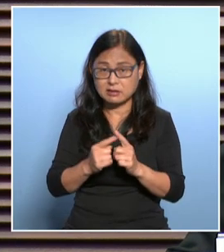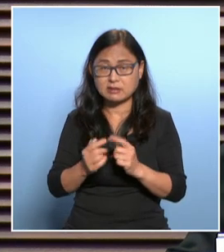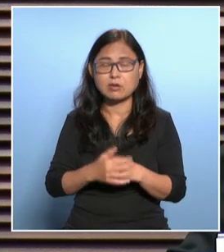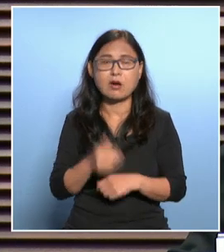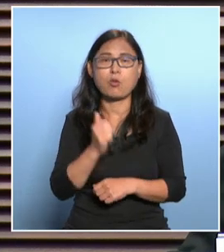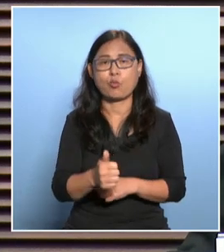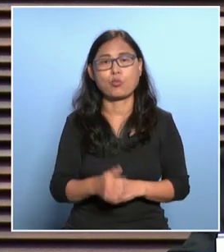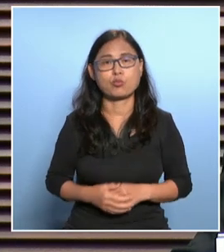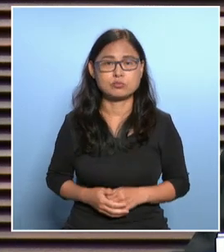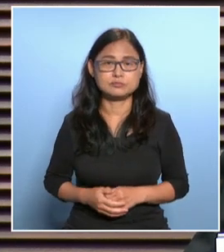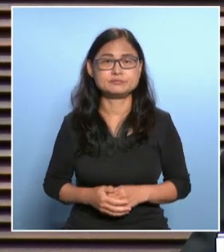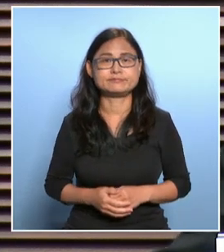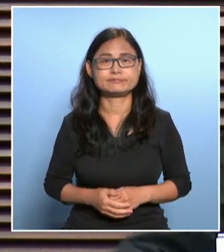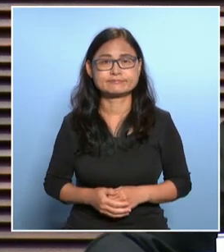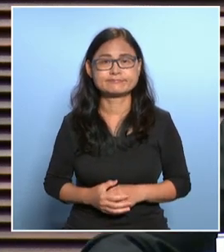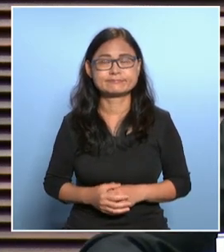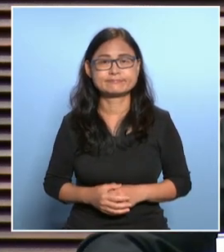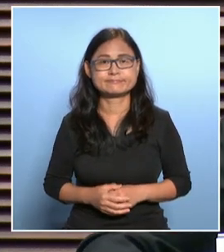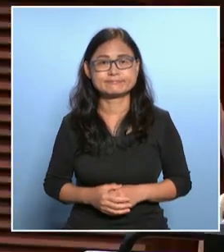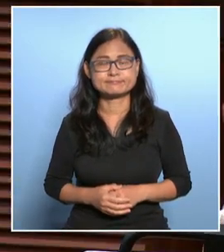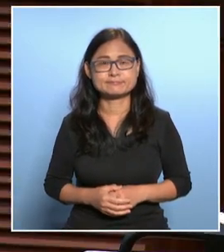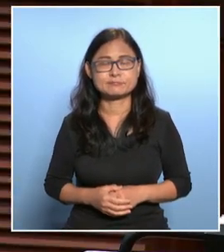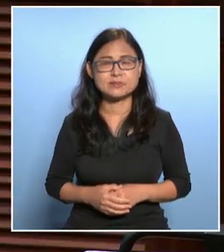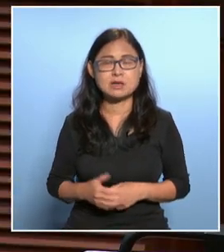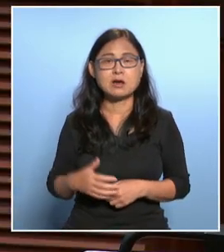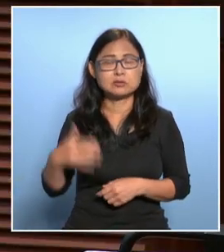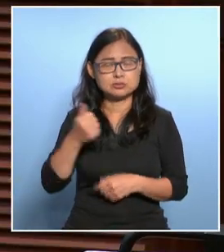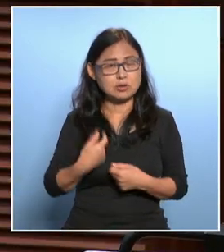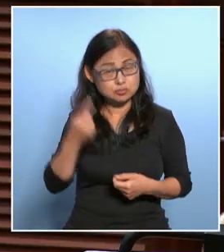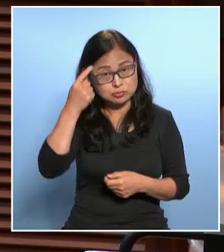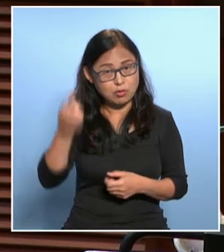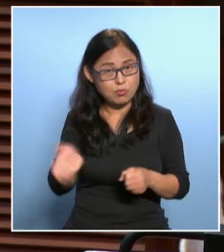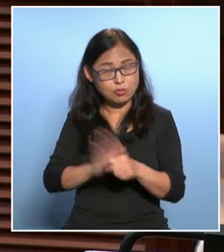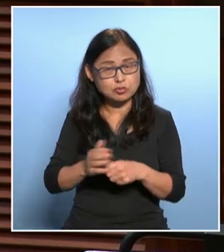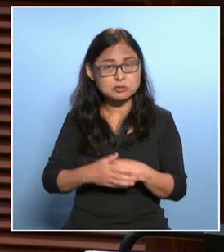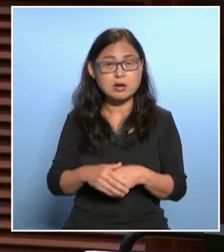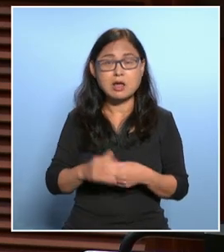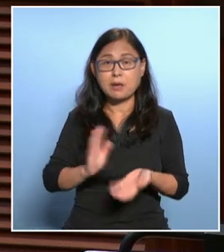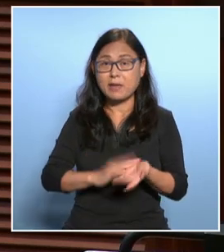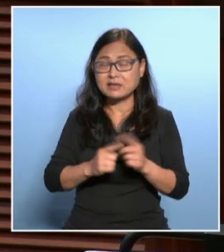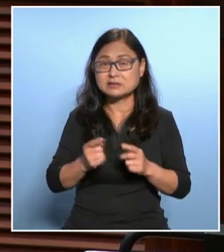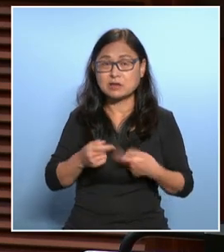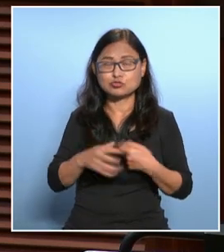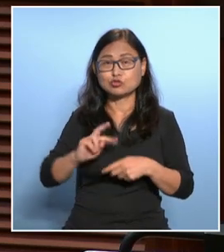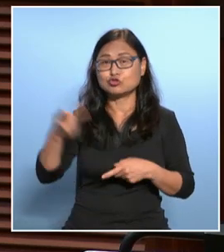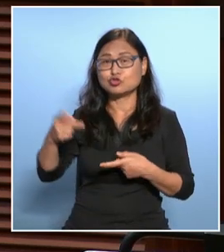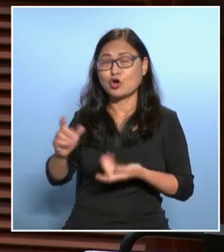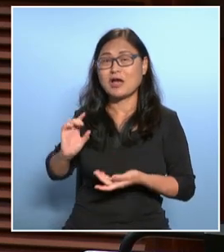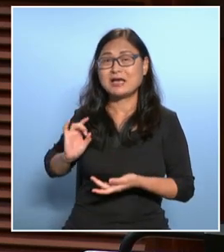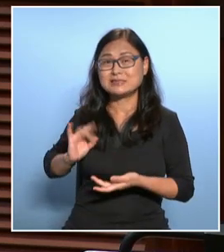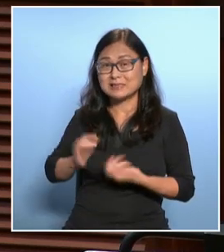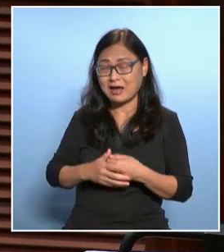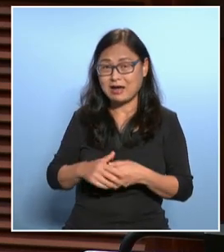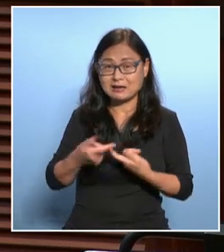So this is actually beneficial for patients. Chair? So that means you are diverting